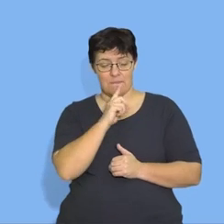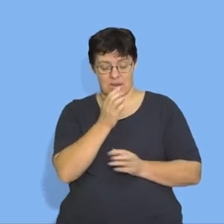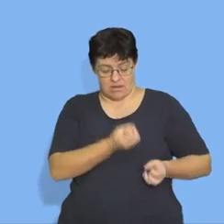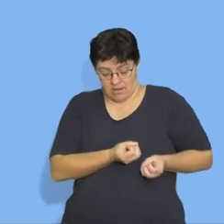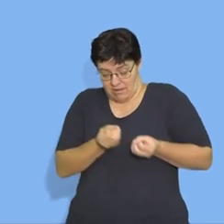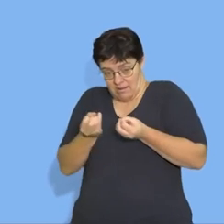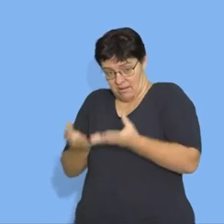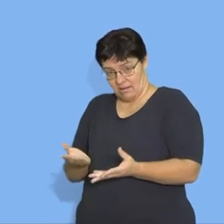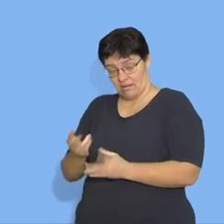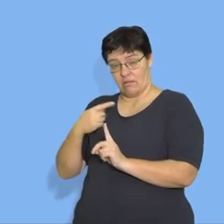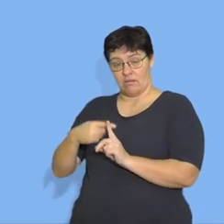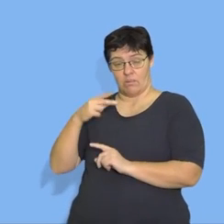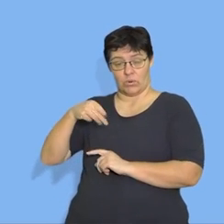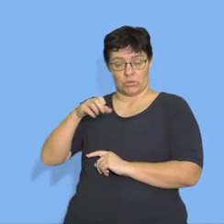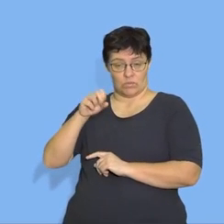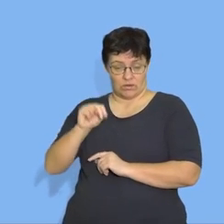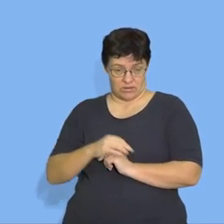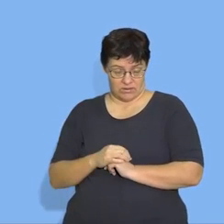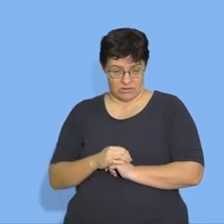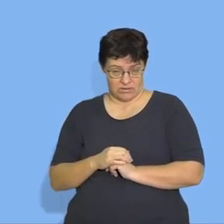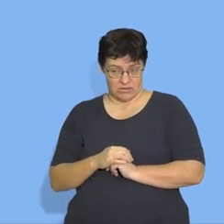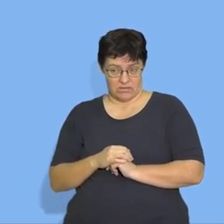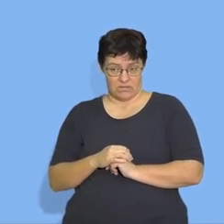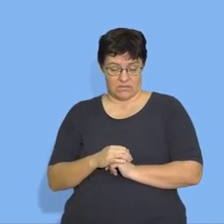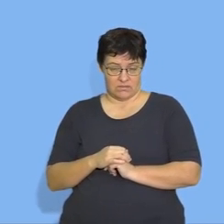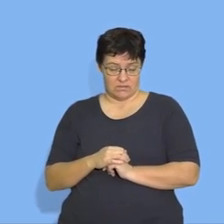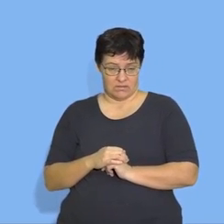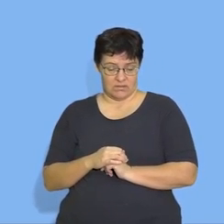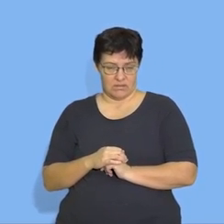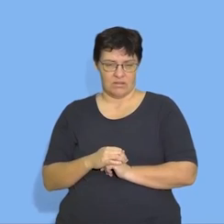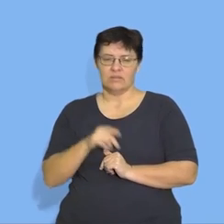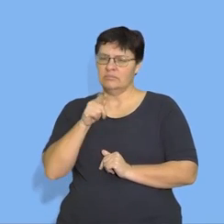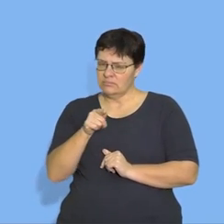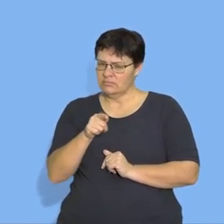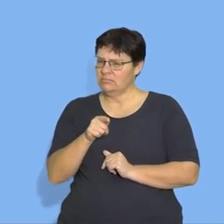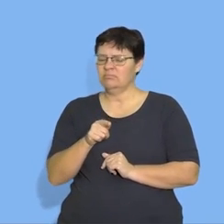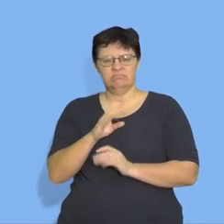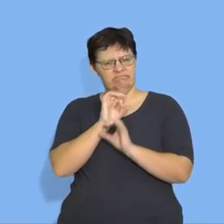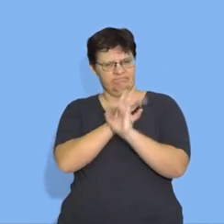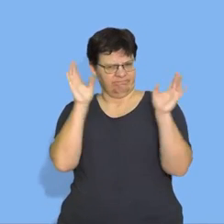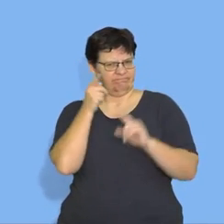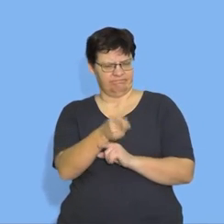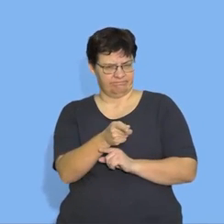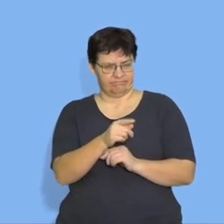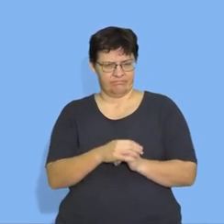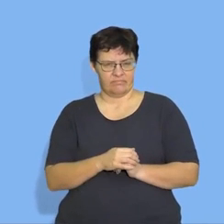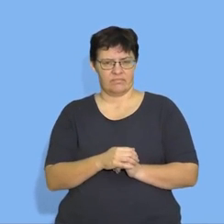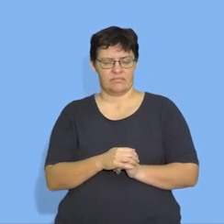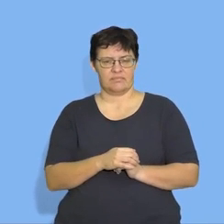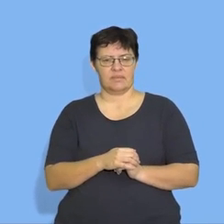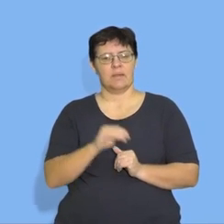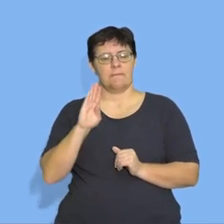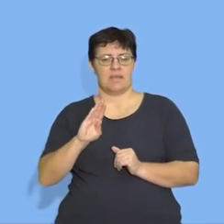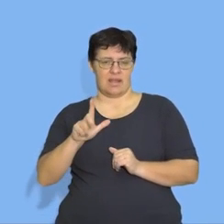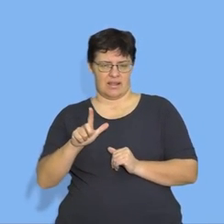right? Okay, according to the theory, it is a proton donor. So that's a very straightforward definition of a Bronsted-Lowry